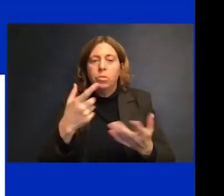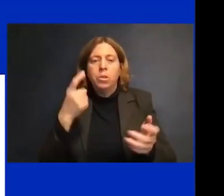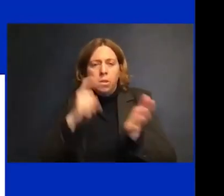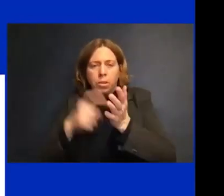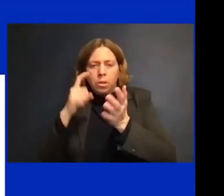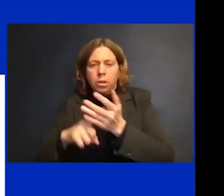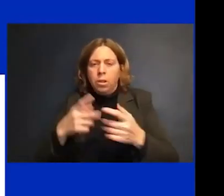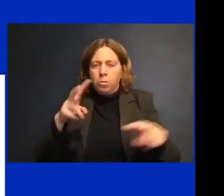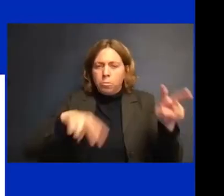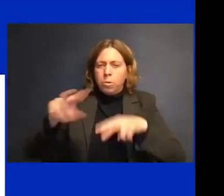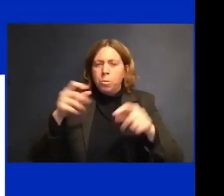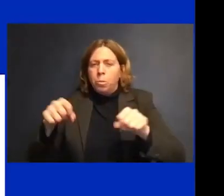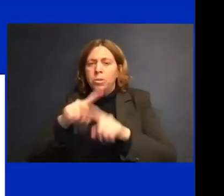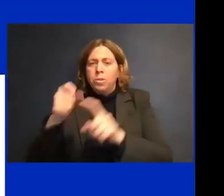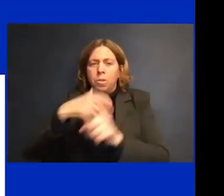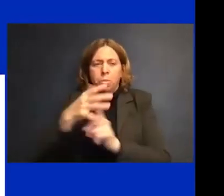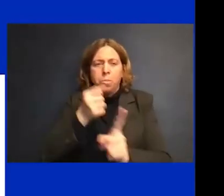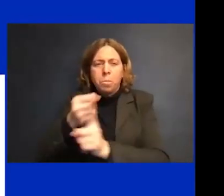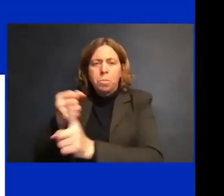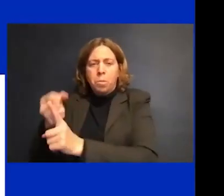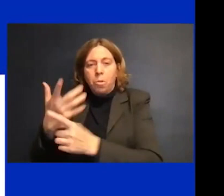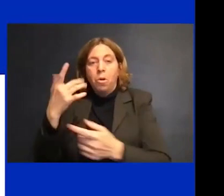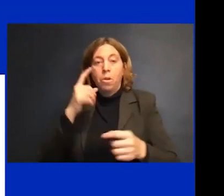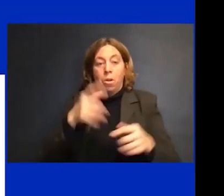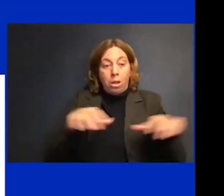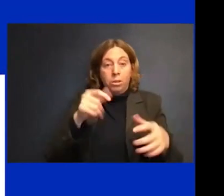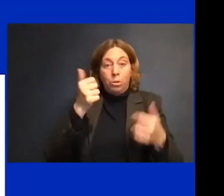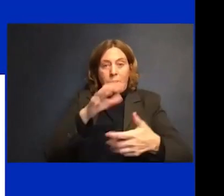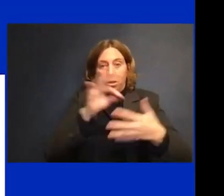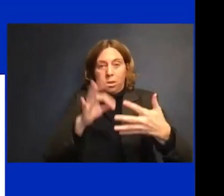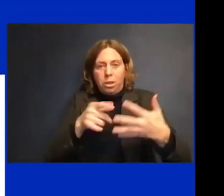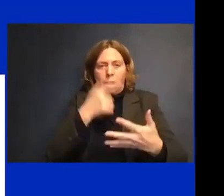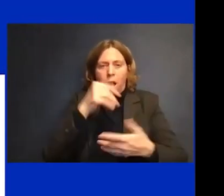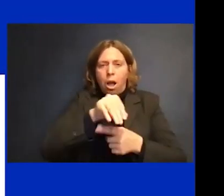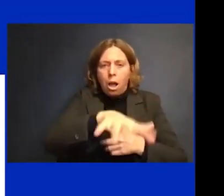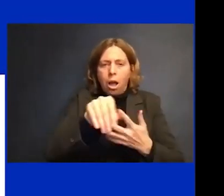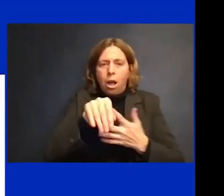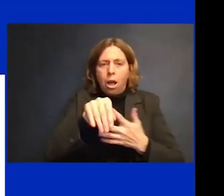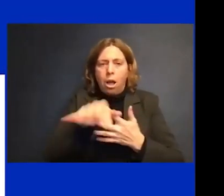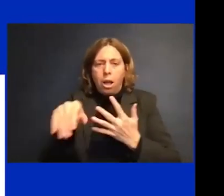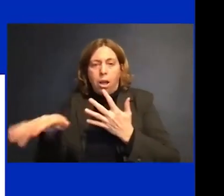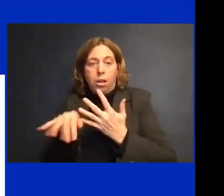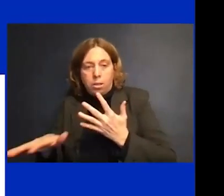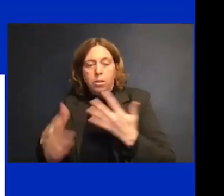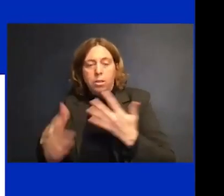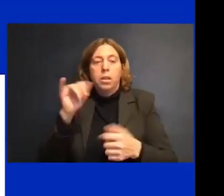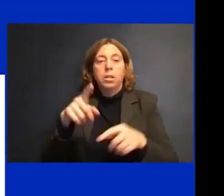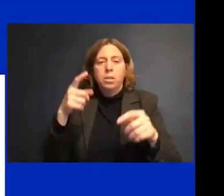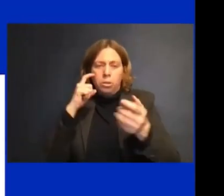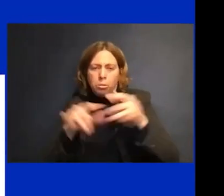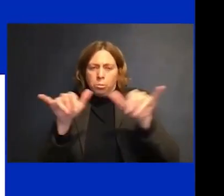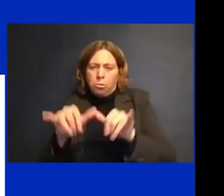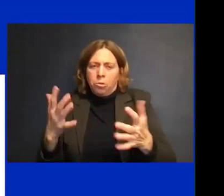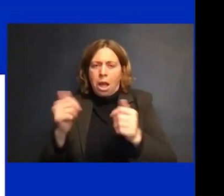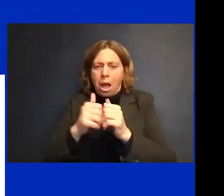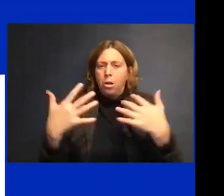the potential environmental impacts from the proposed action and any reasonable alternatives, and identifies measures